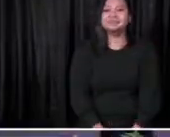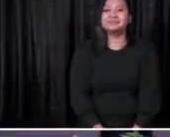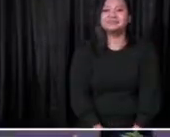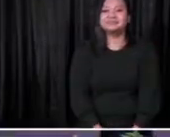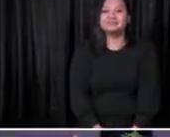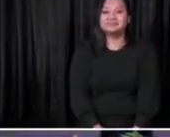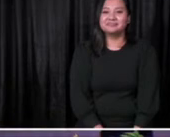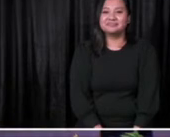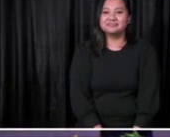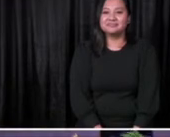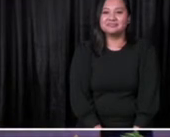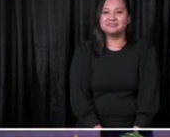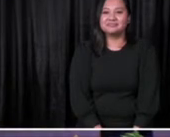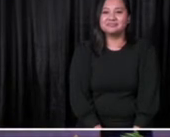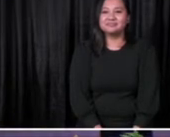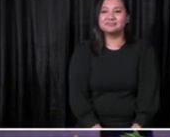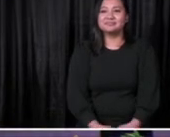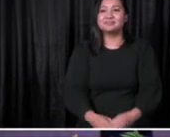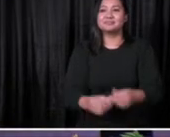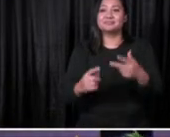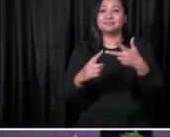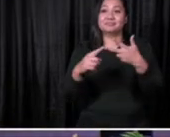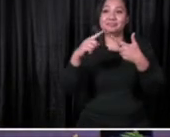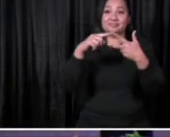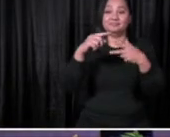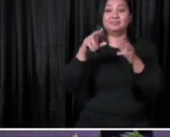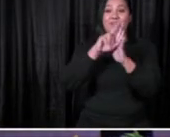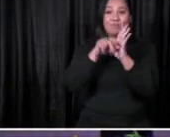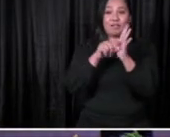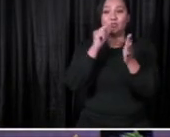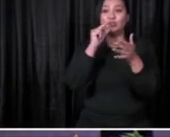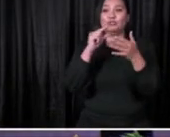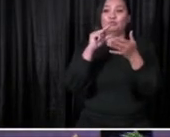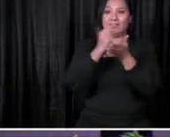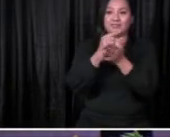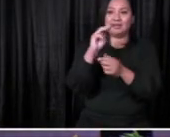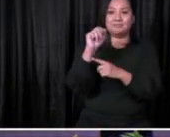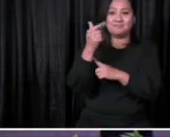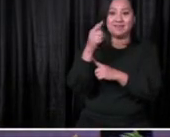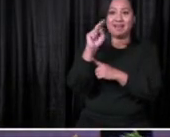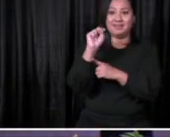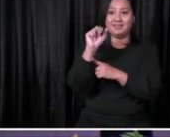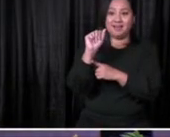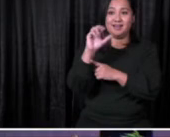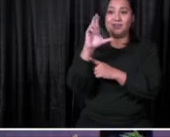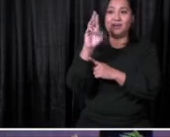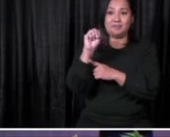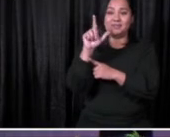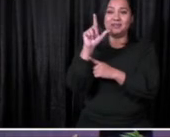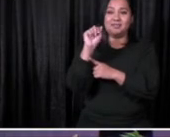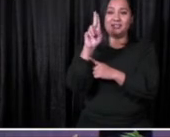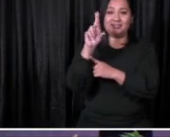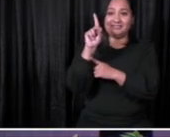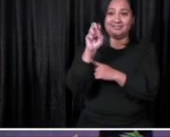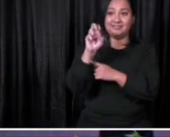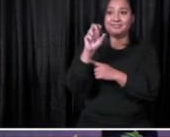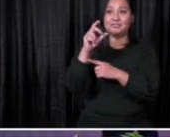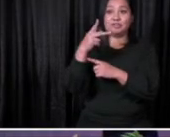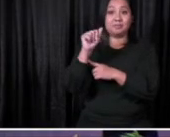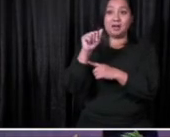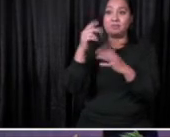Will the undergraduates graduating magna cum laude with a grade point average between 3.75